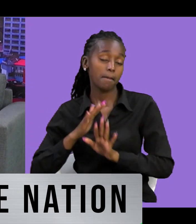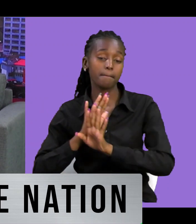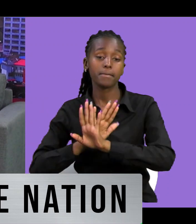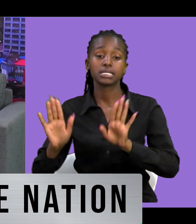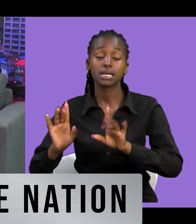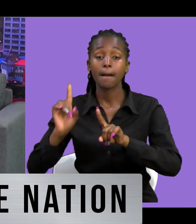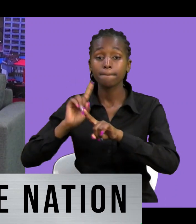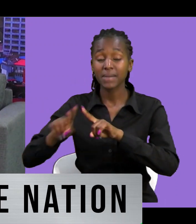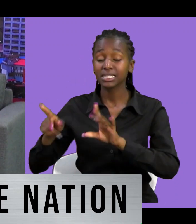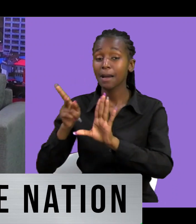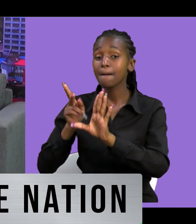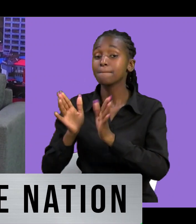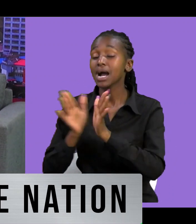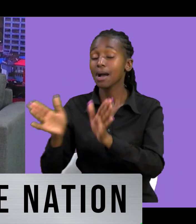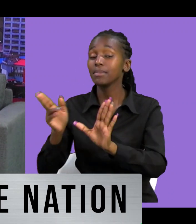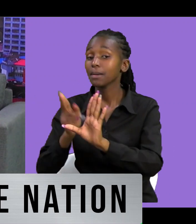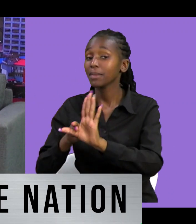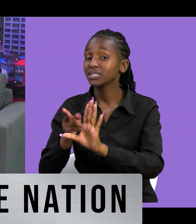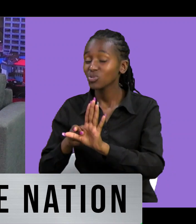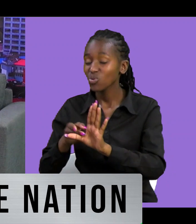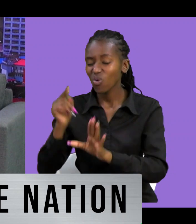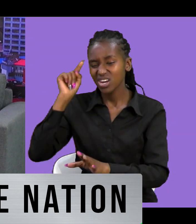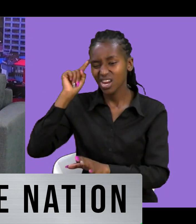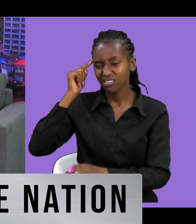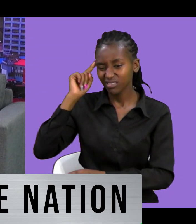go with the interests of